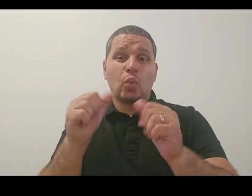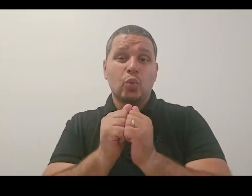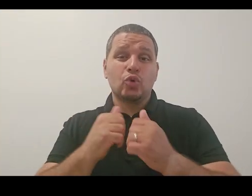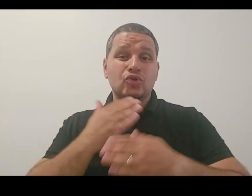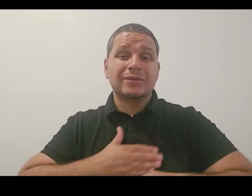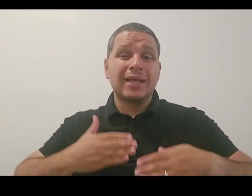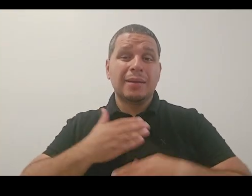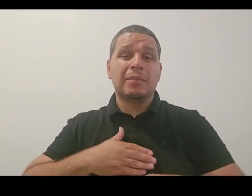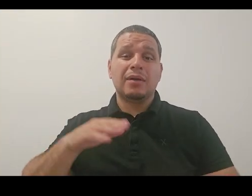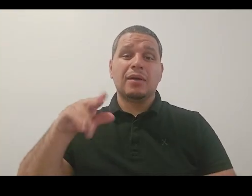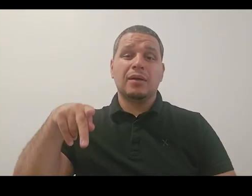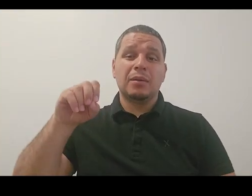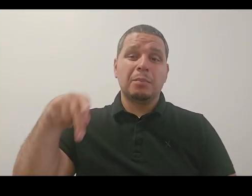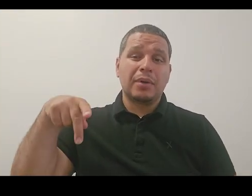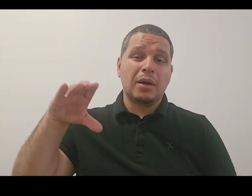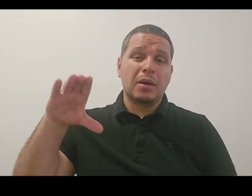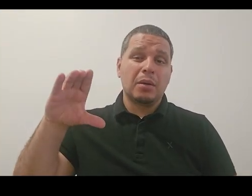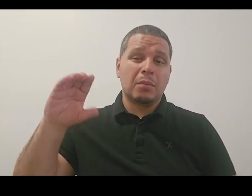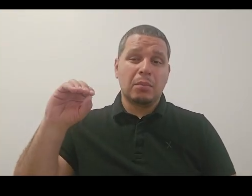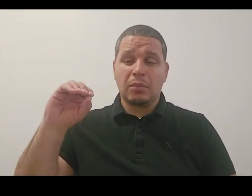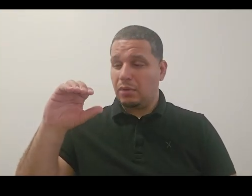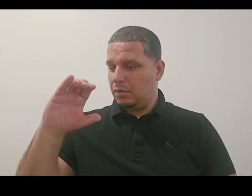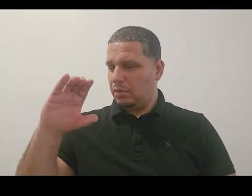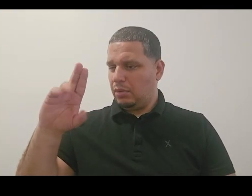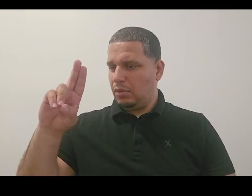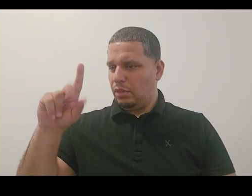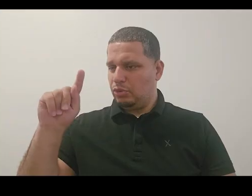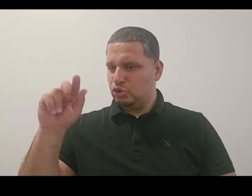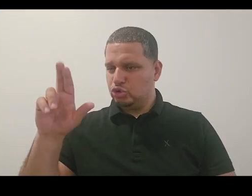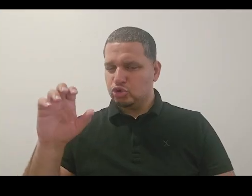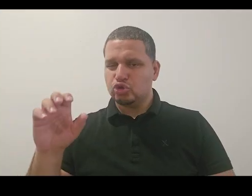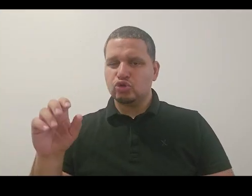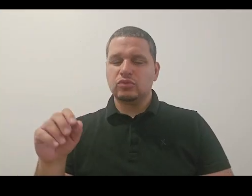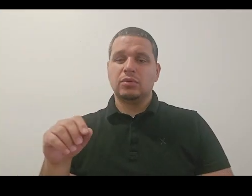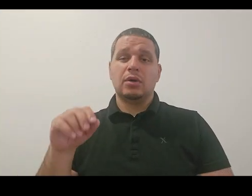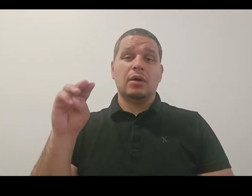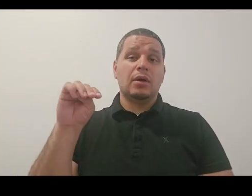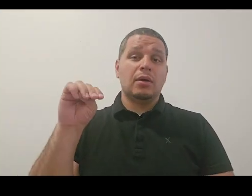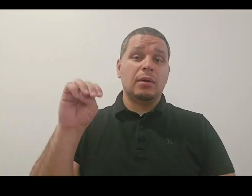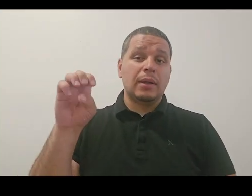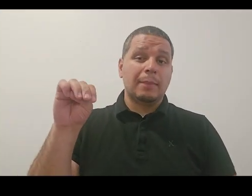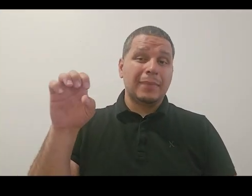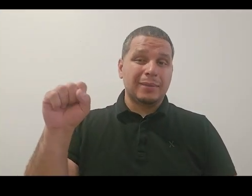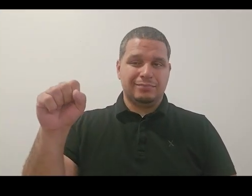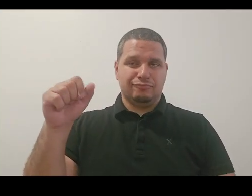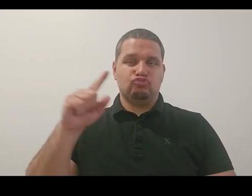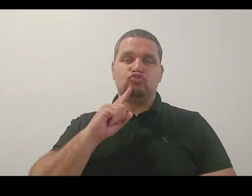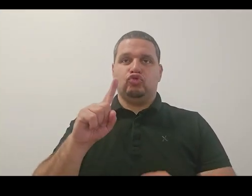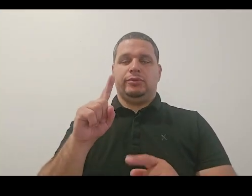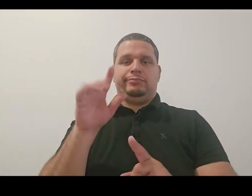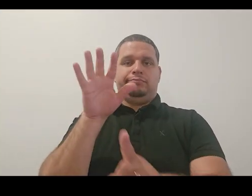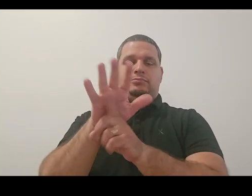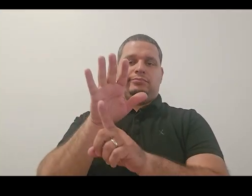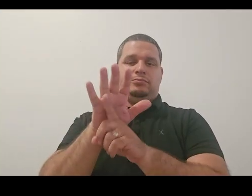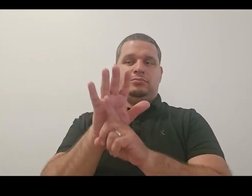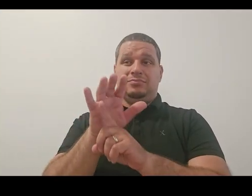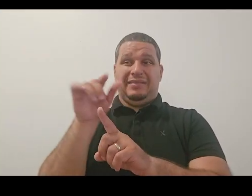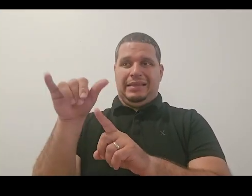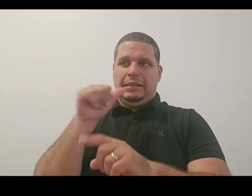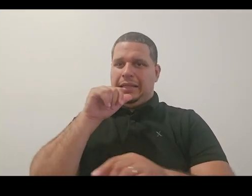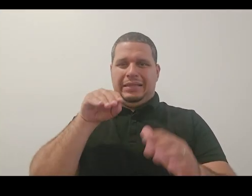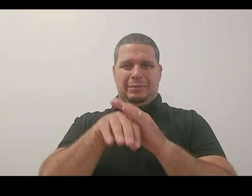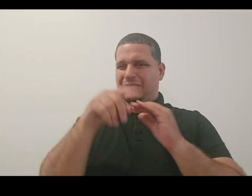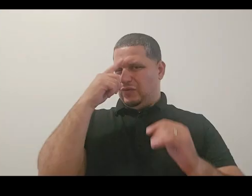in entertainment and pop culture. If we think about memes, like memes have been